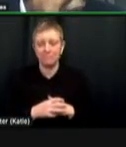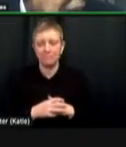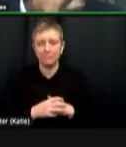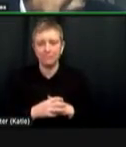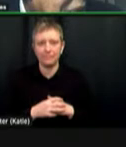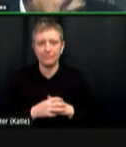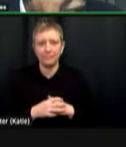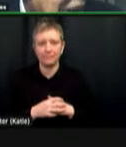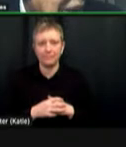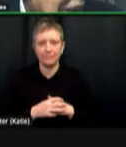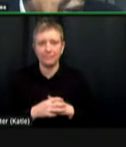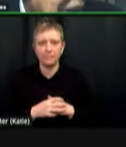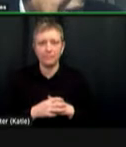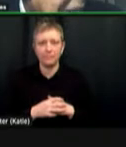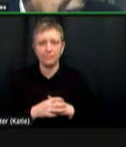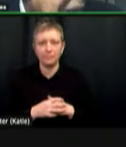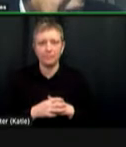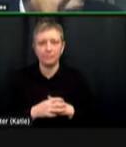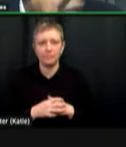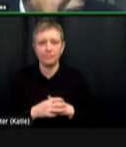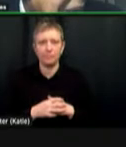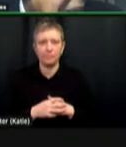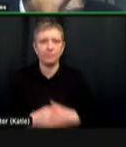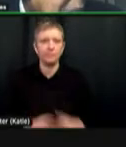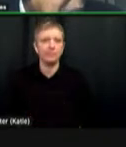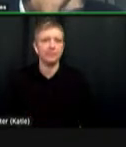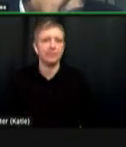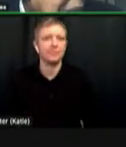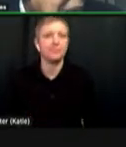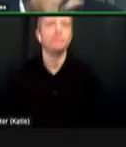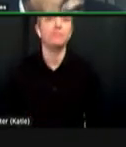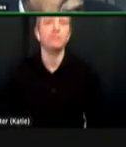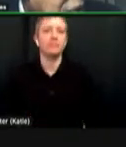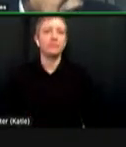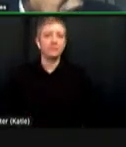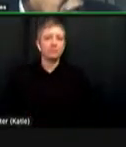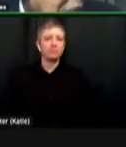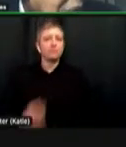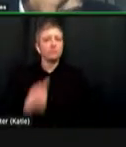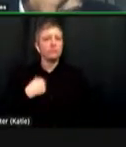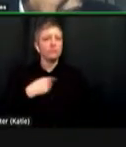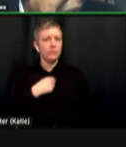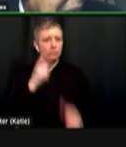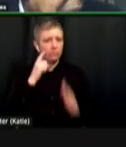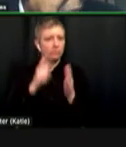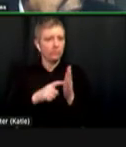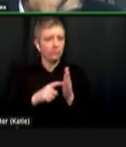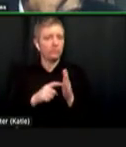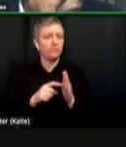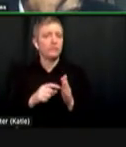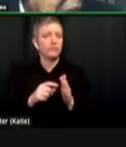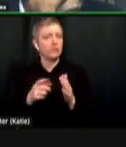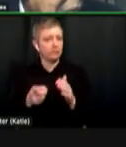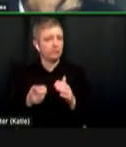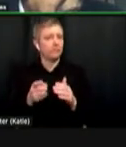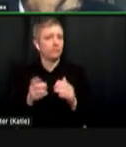We see that there's a issue for us on the